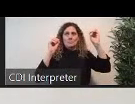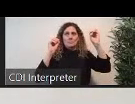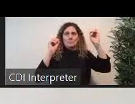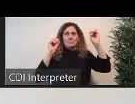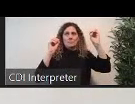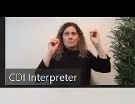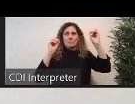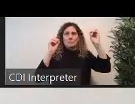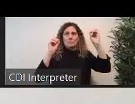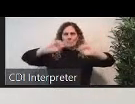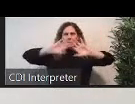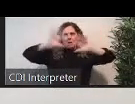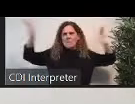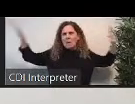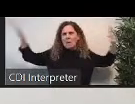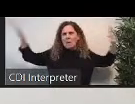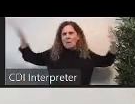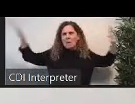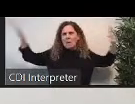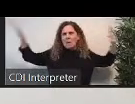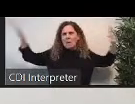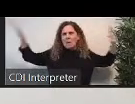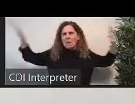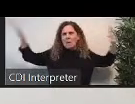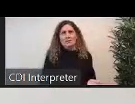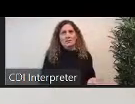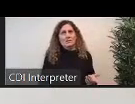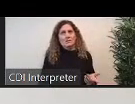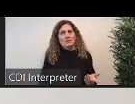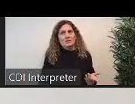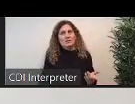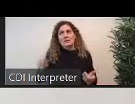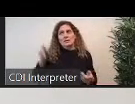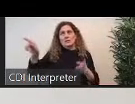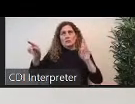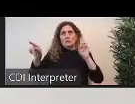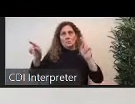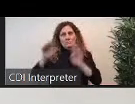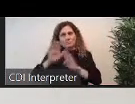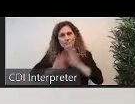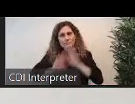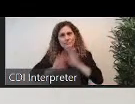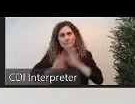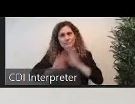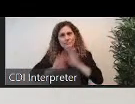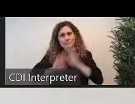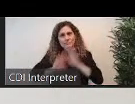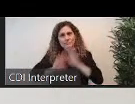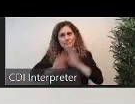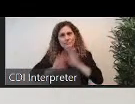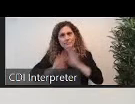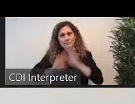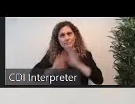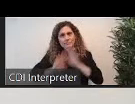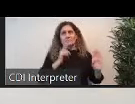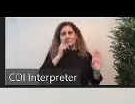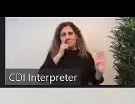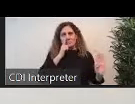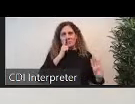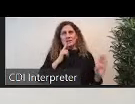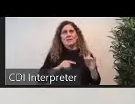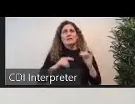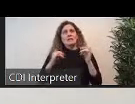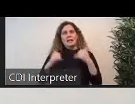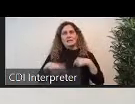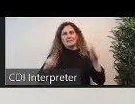dramatic increase in our case burden. Now, we can fight this in 2 ways. One is certainly through vaccinations. The vaccines, again, seem to be very